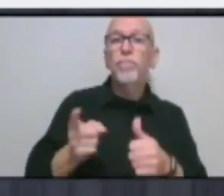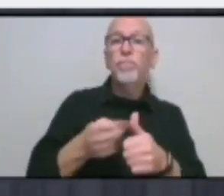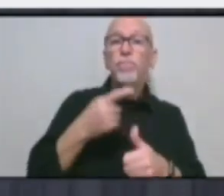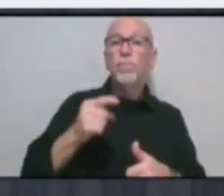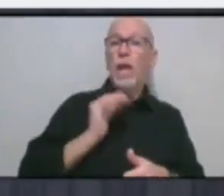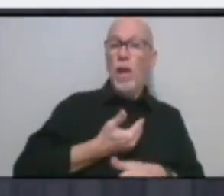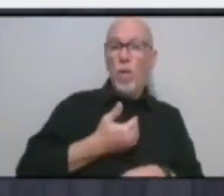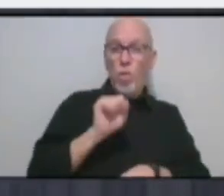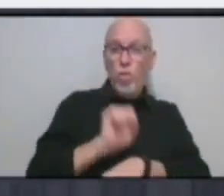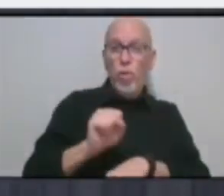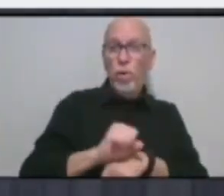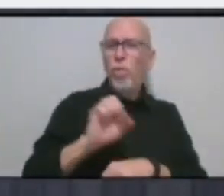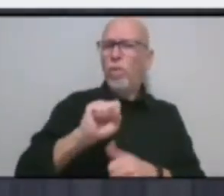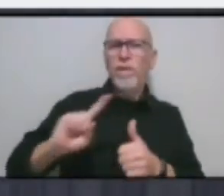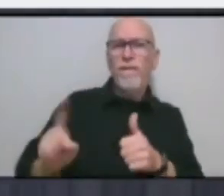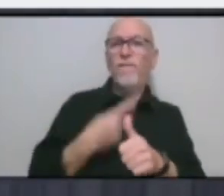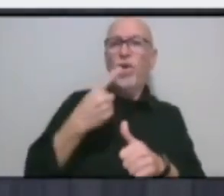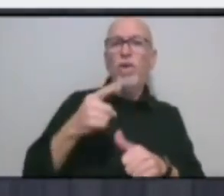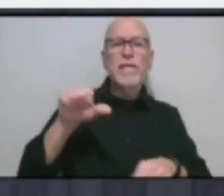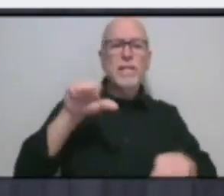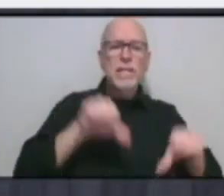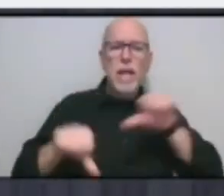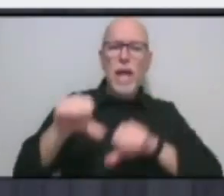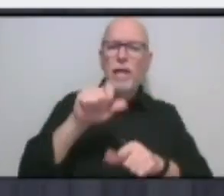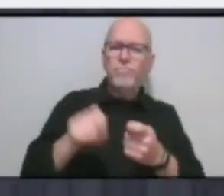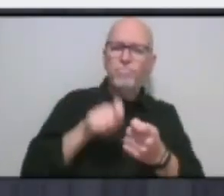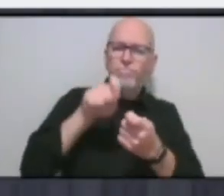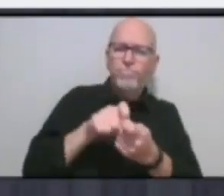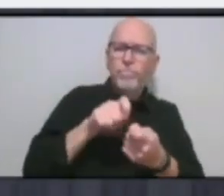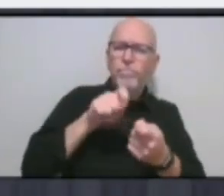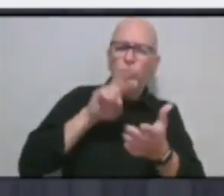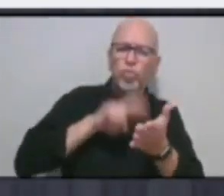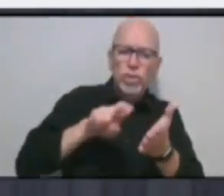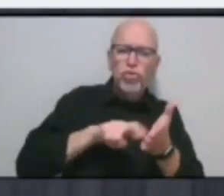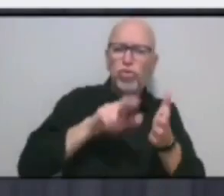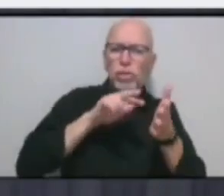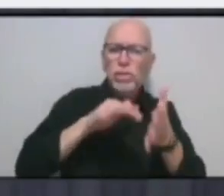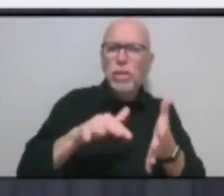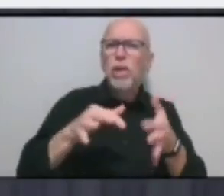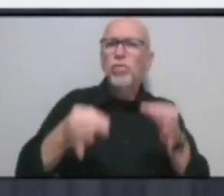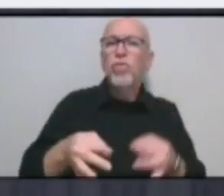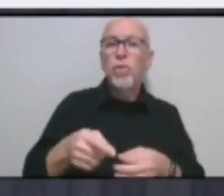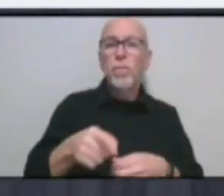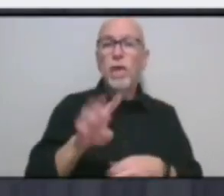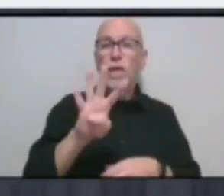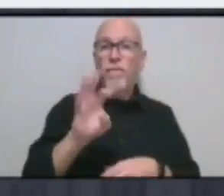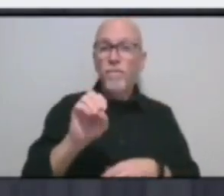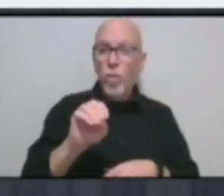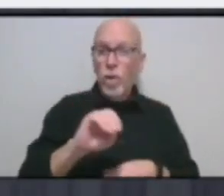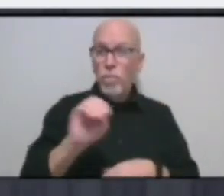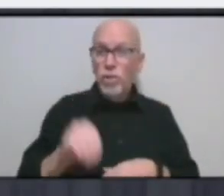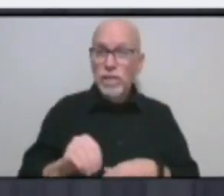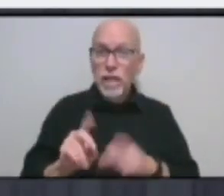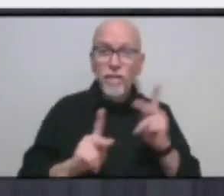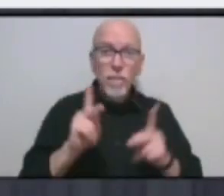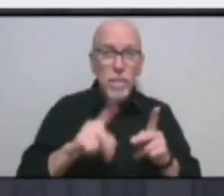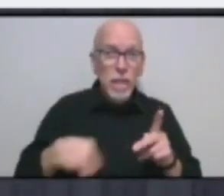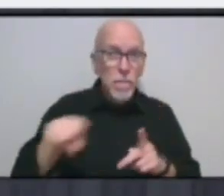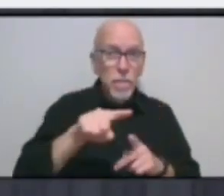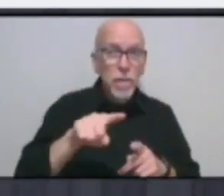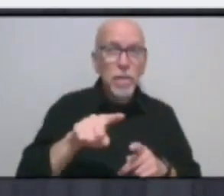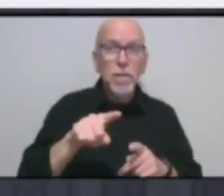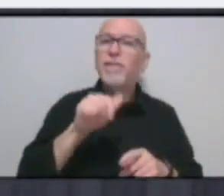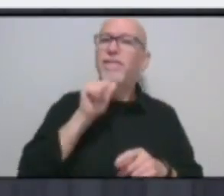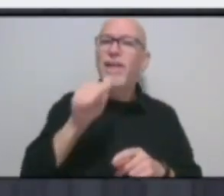the first scientifically accurate study to determine that 40% of infected individuals are